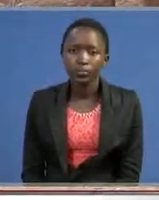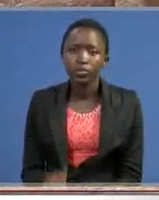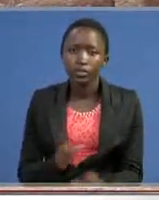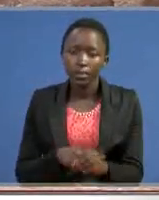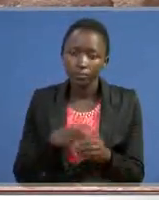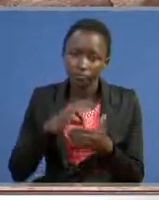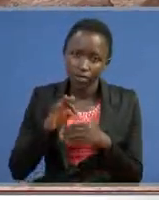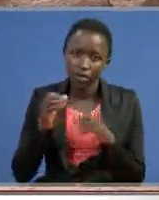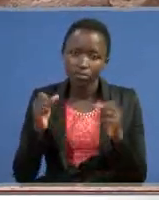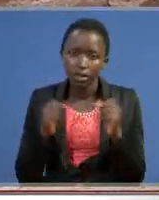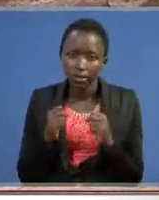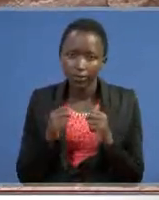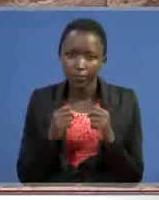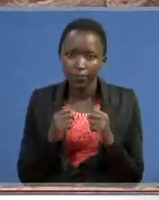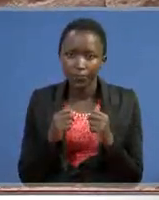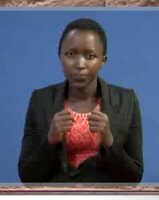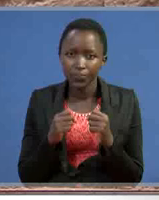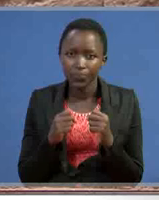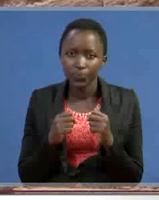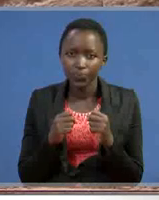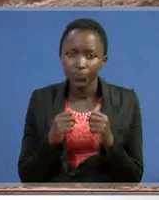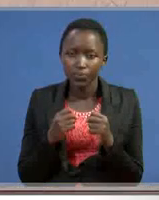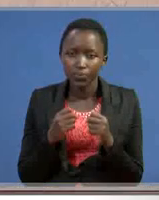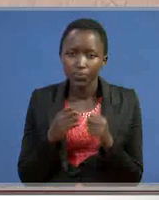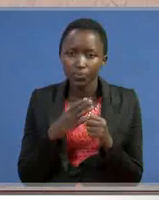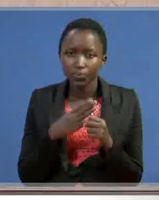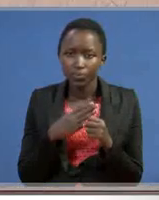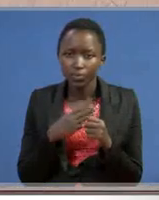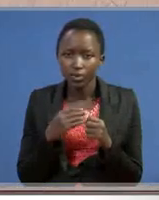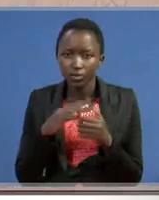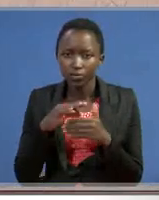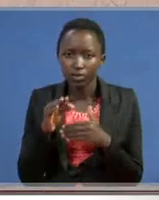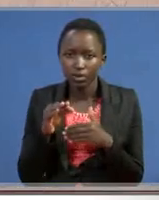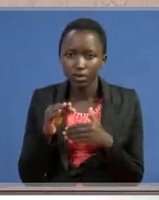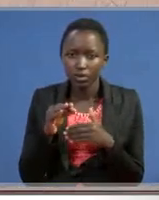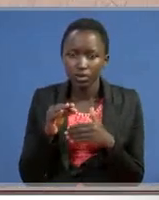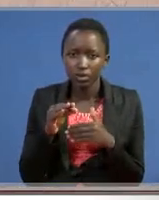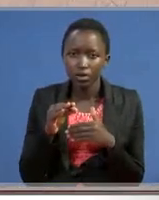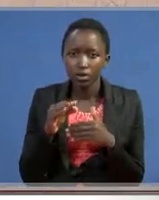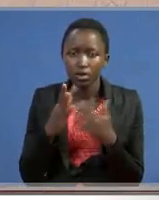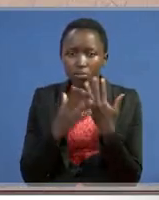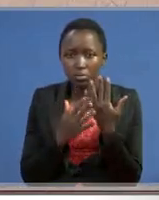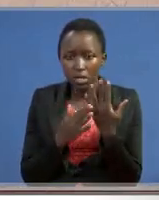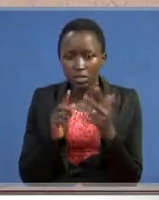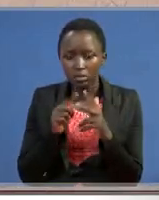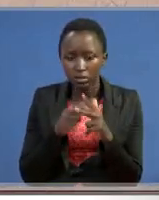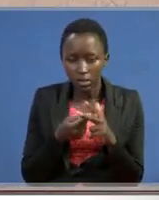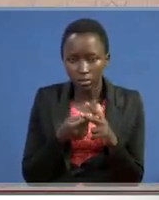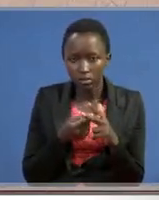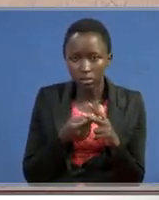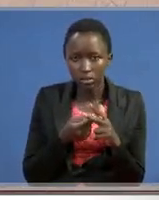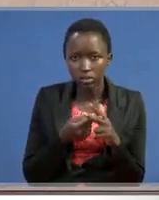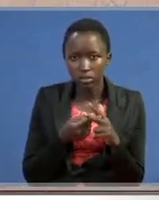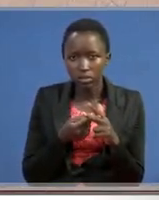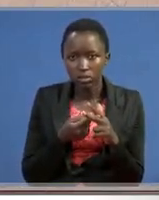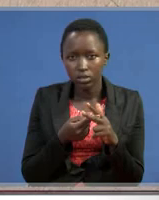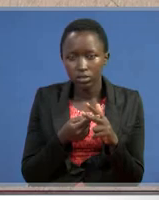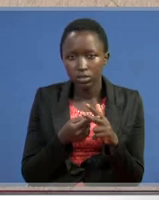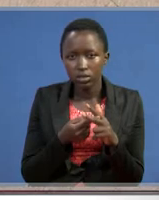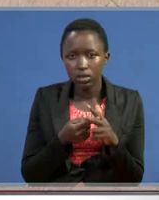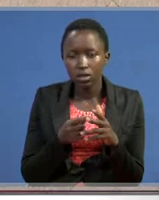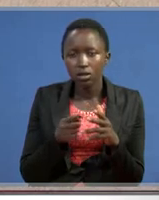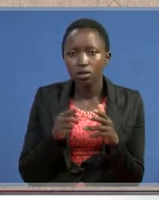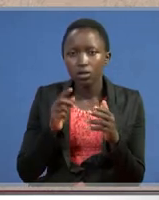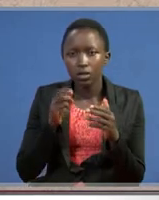malaria now when we put a comma damn well in Michaan's Akaka evil nearly do